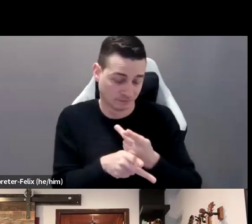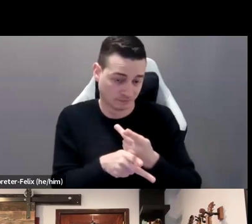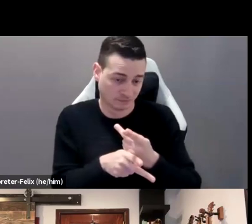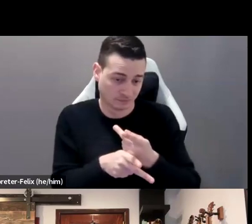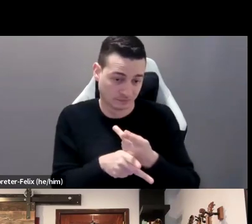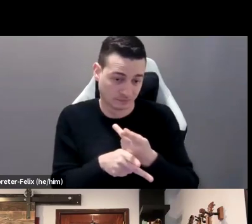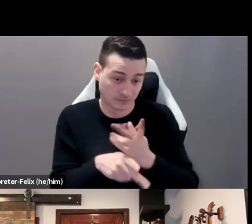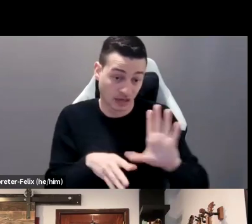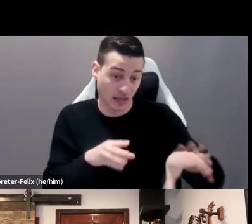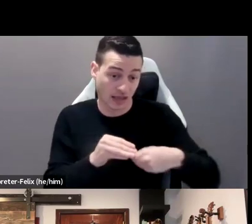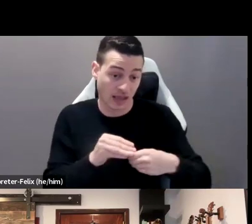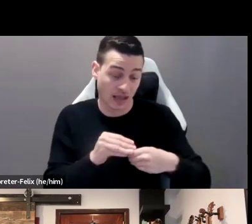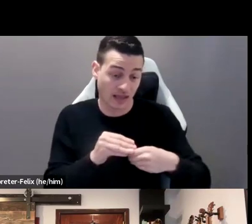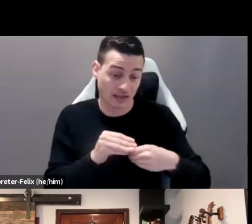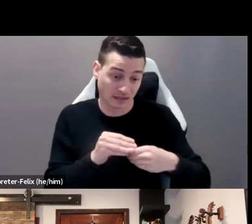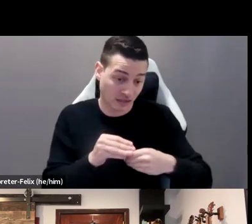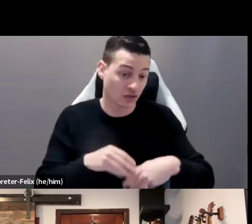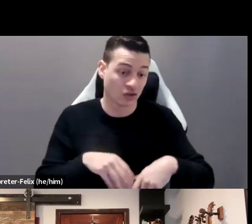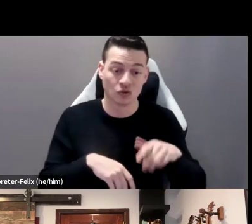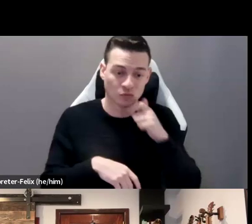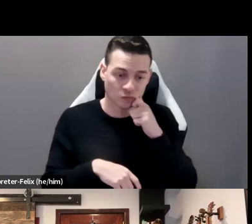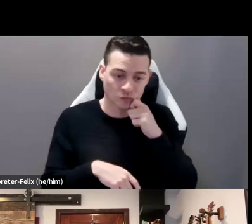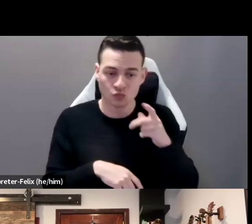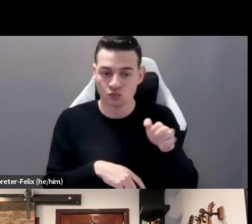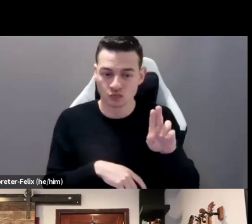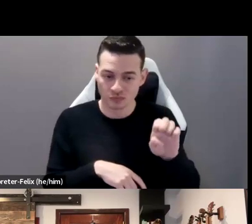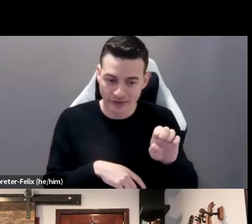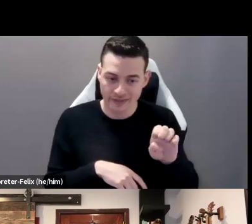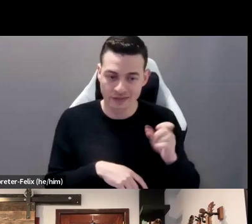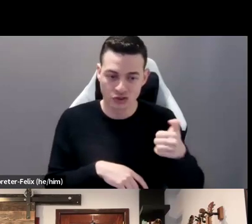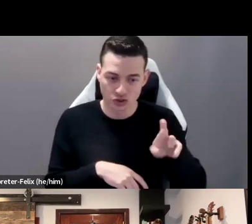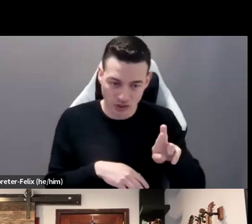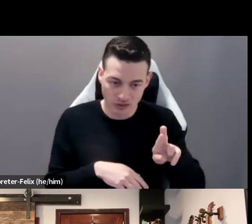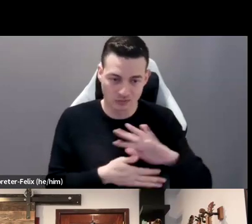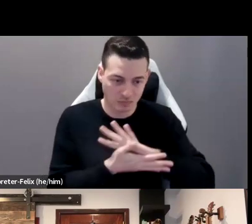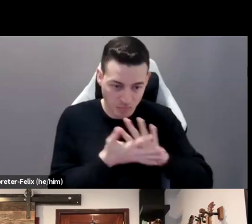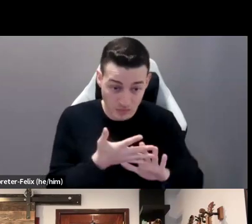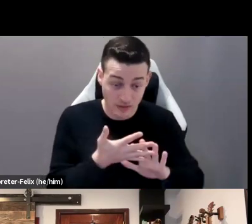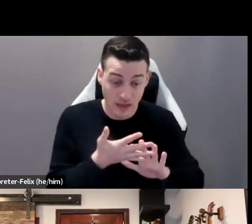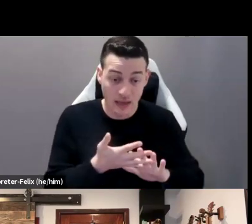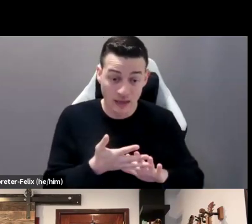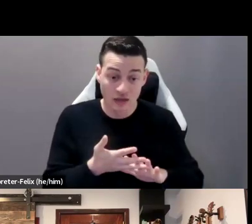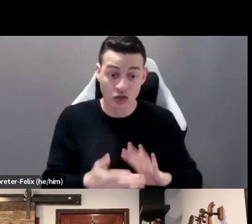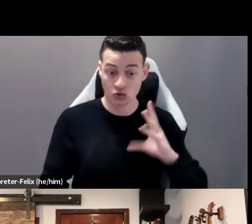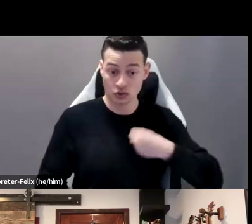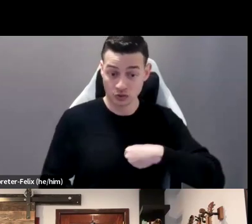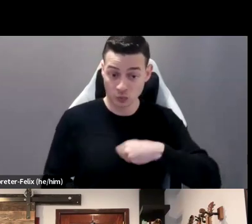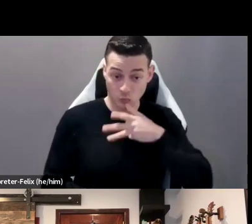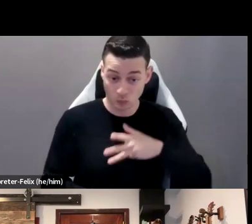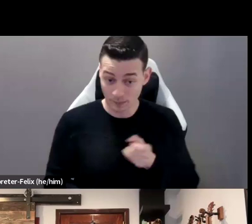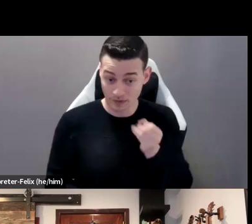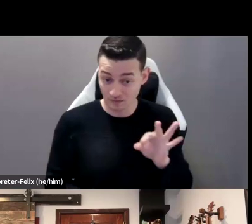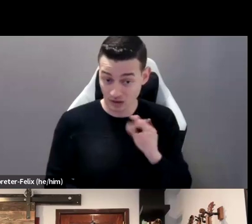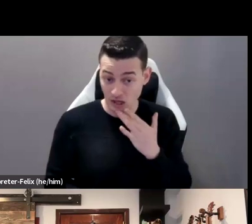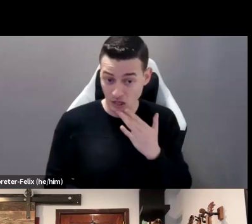of race, of everything else, it ends up being that transgender women of color got it worse.